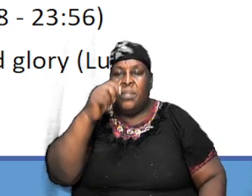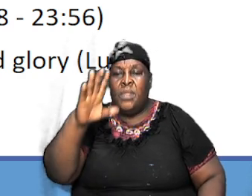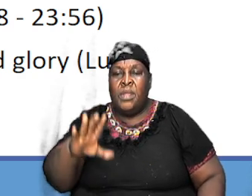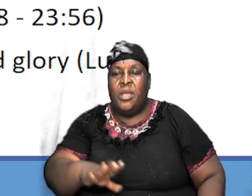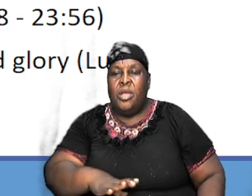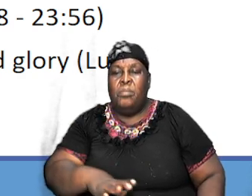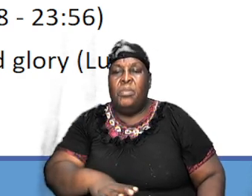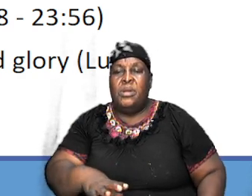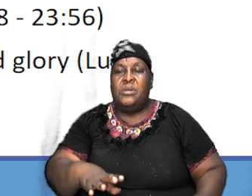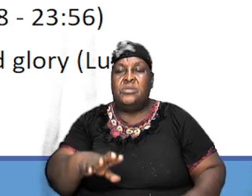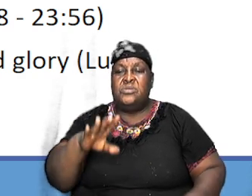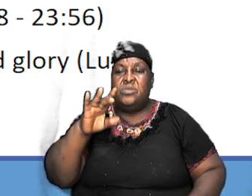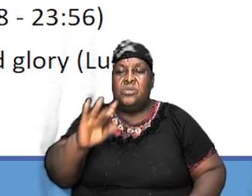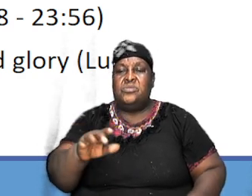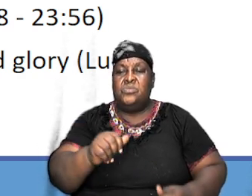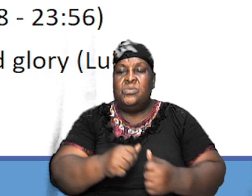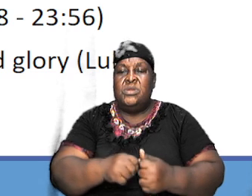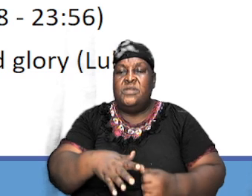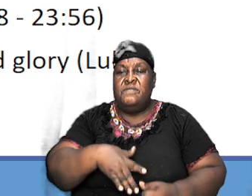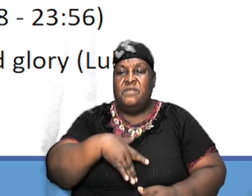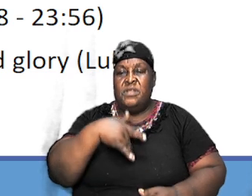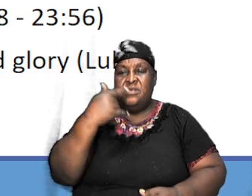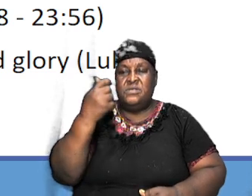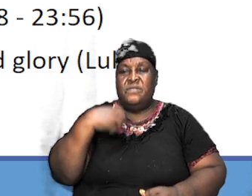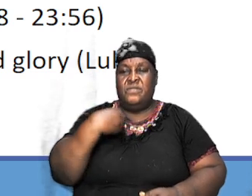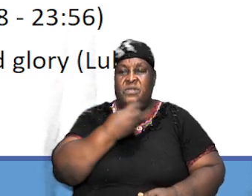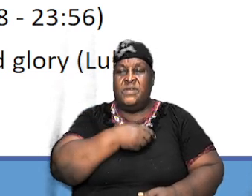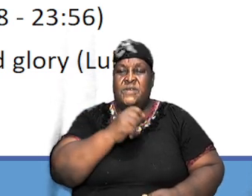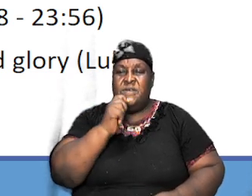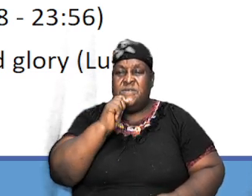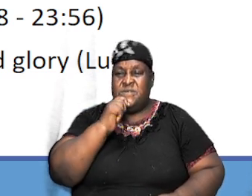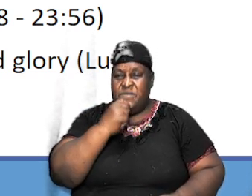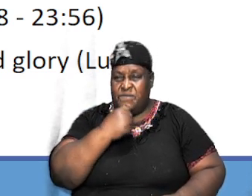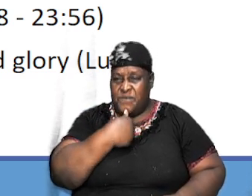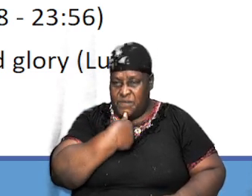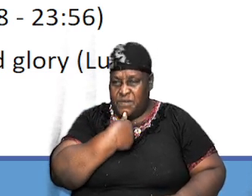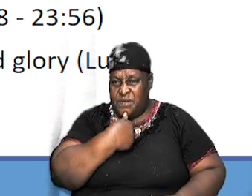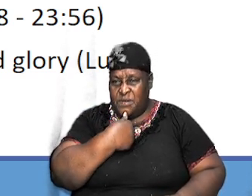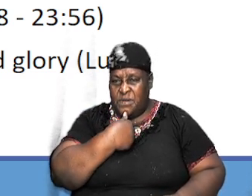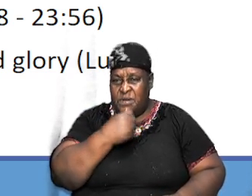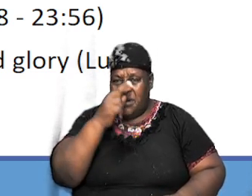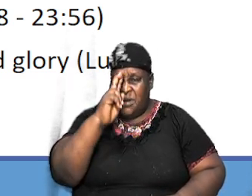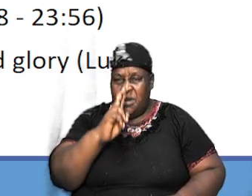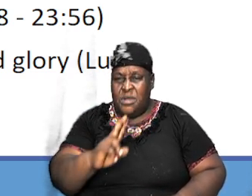He is presented as the man that is touched with the feeling of our infirmities.